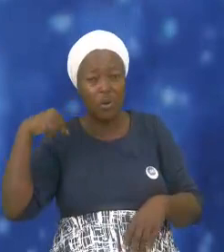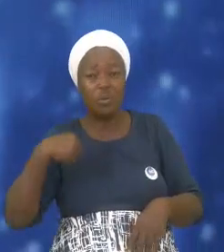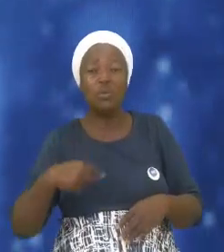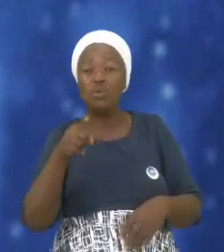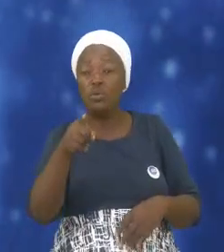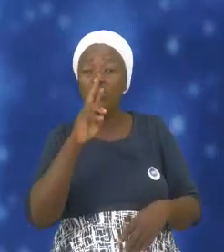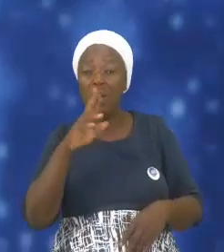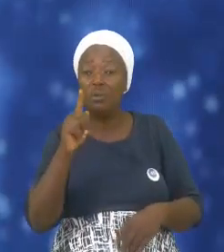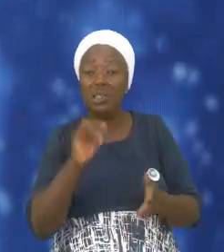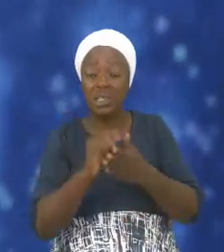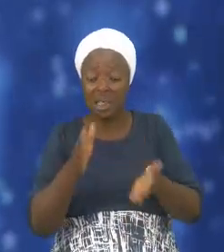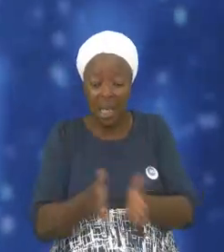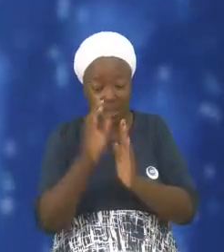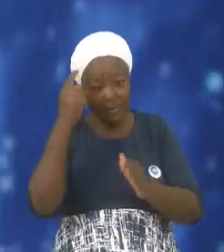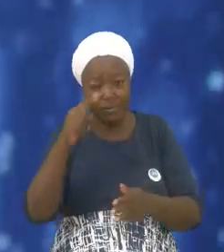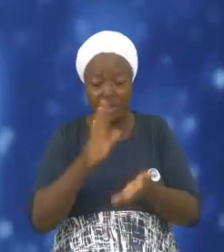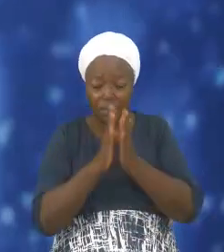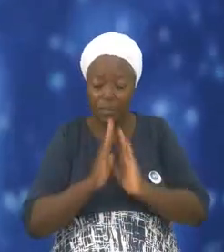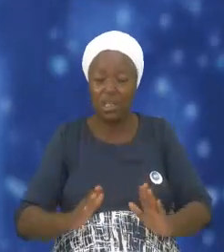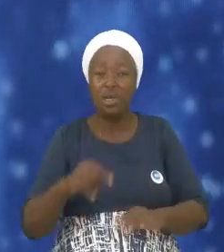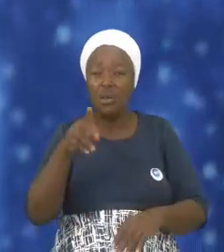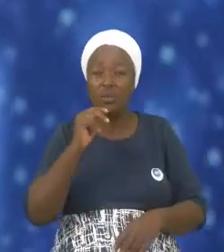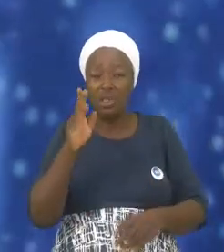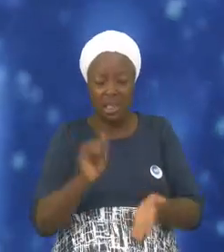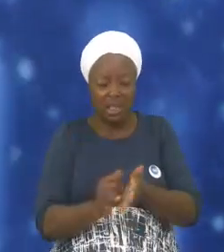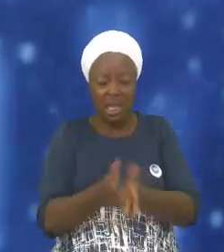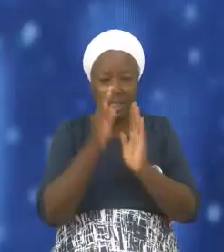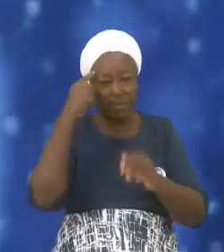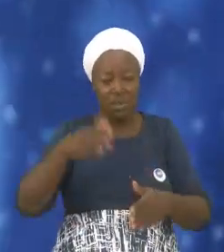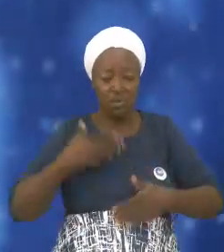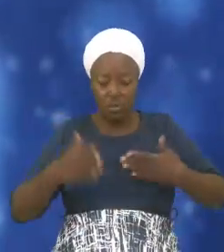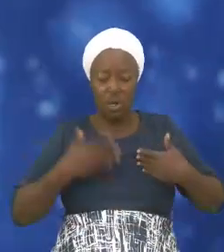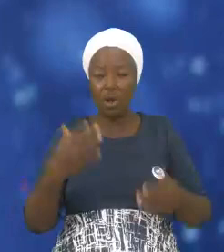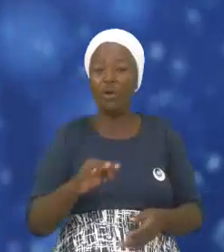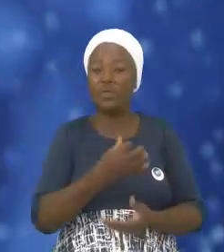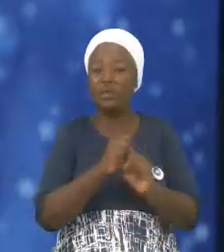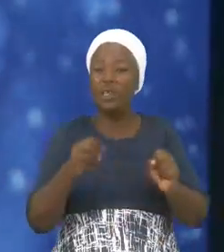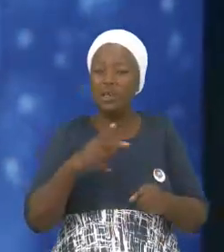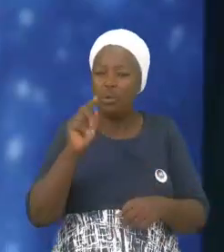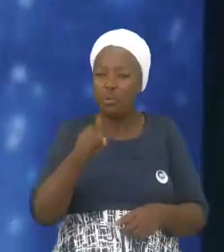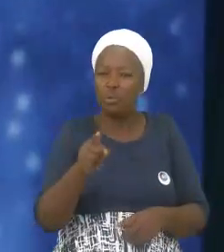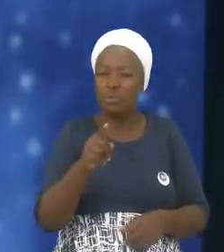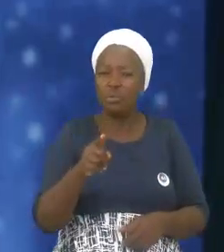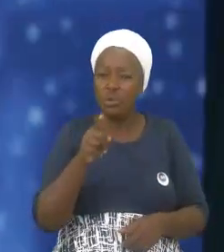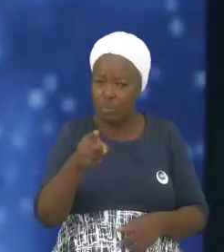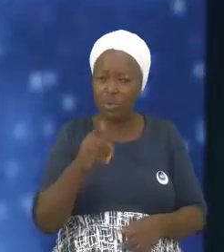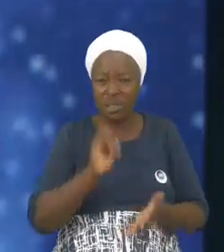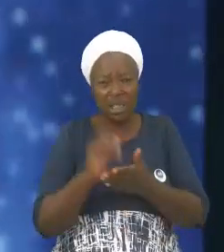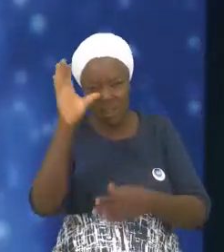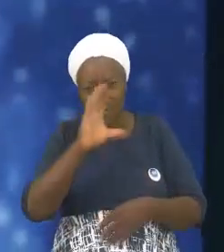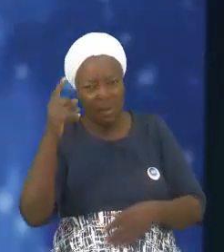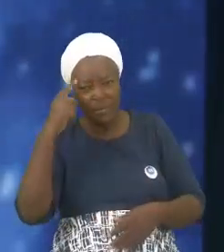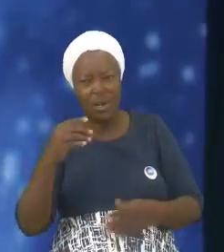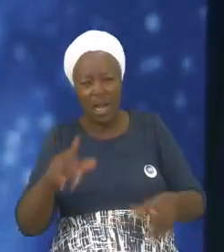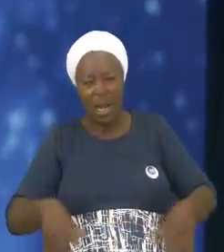for the peace. We're the one asking for the joy of salvation. We're the one looking for life